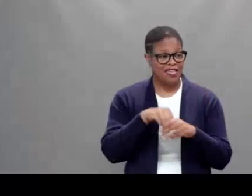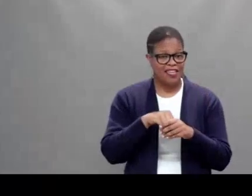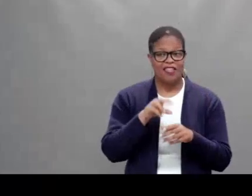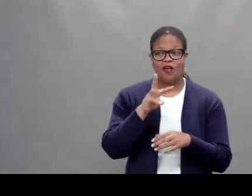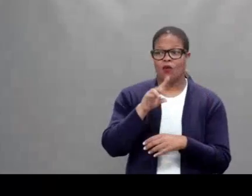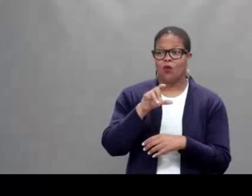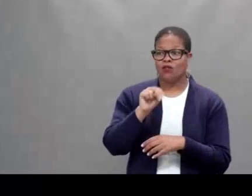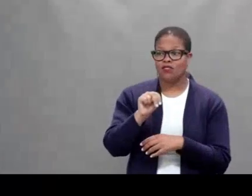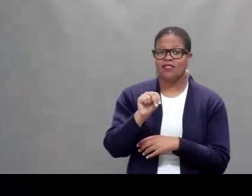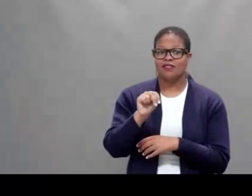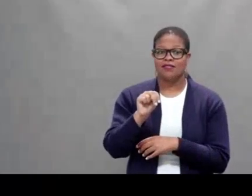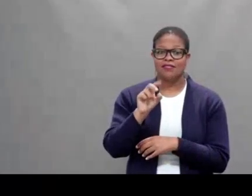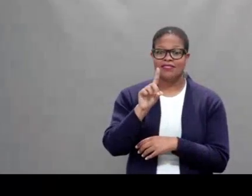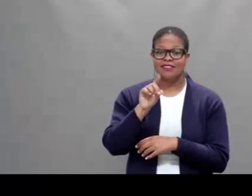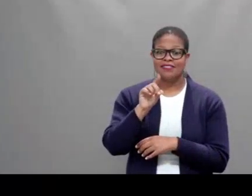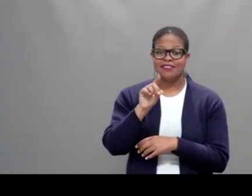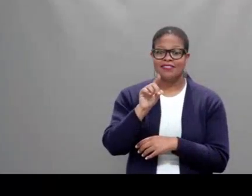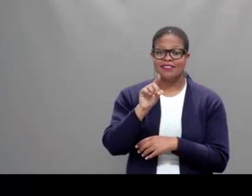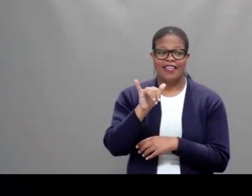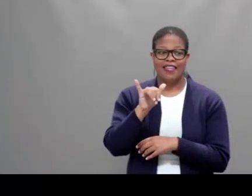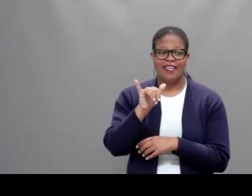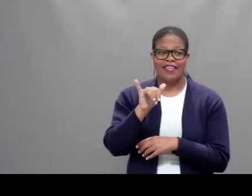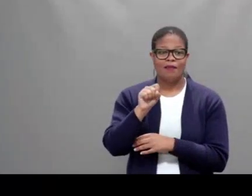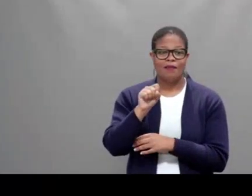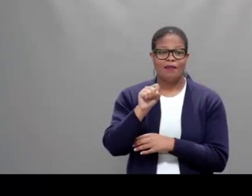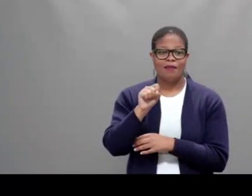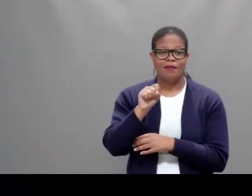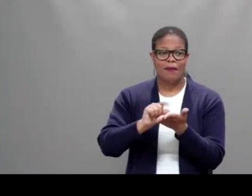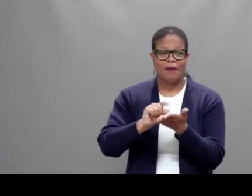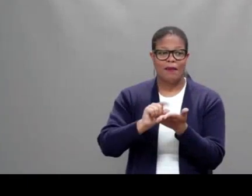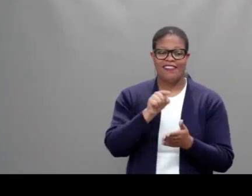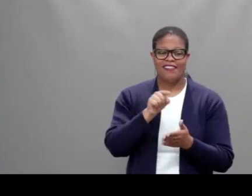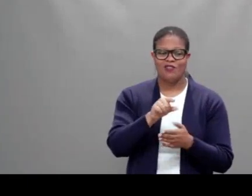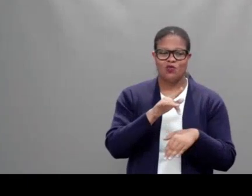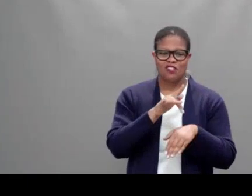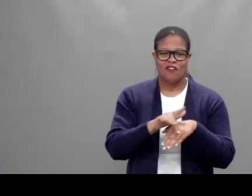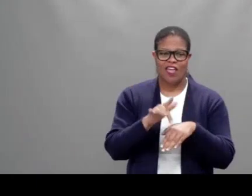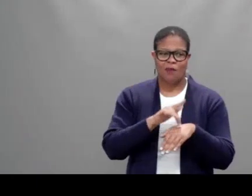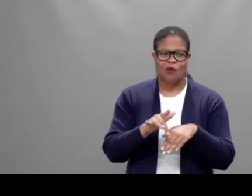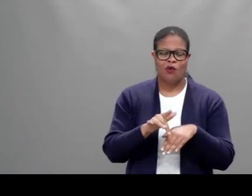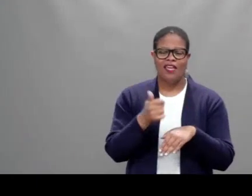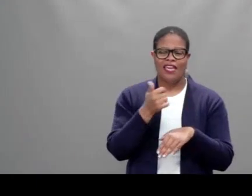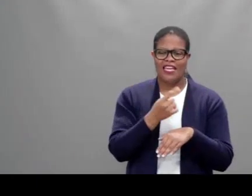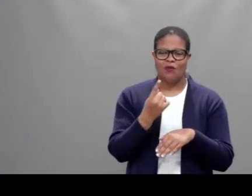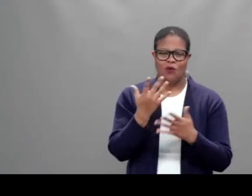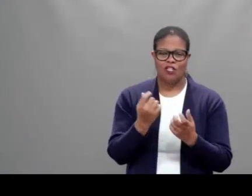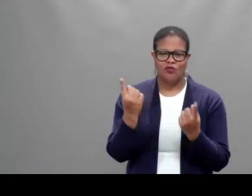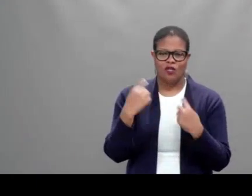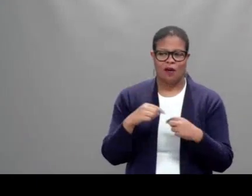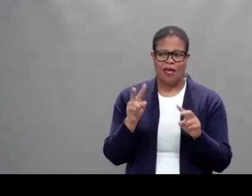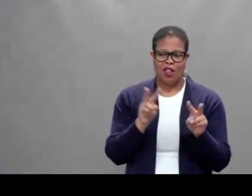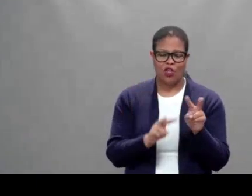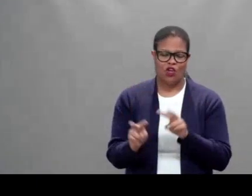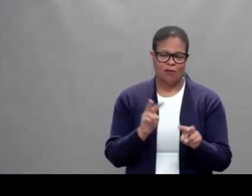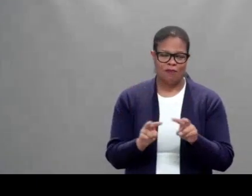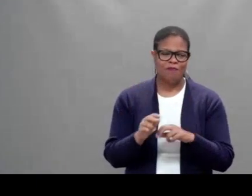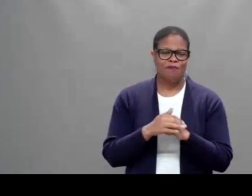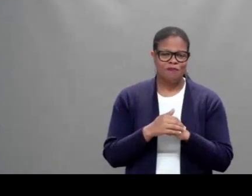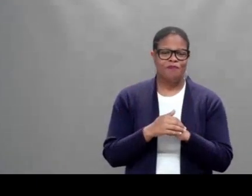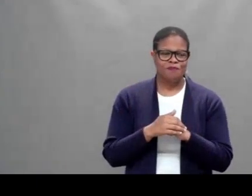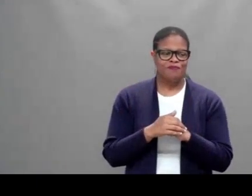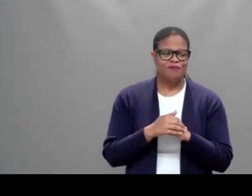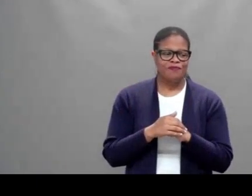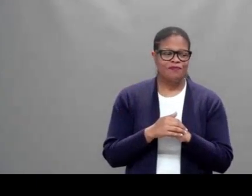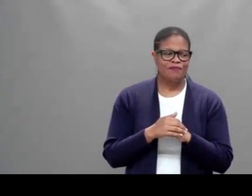Wilson Times that it was available if anyone wanted to come and look at it, at what we